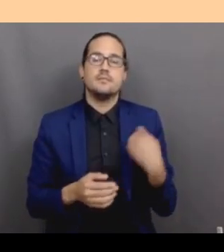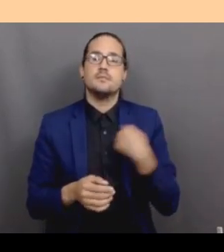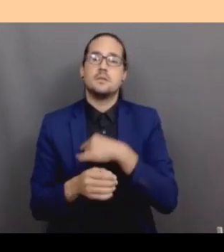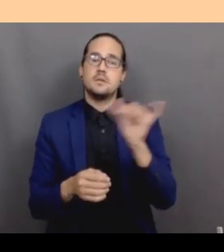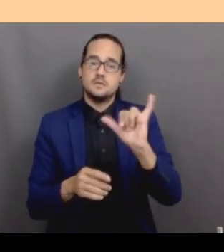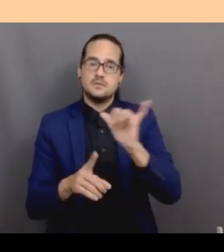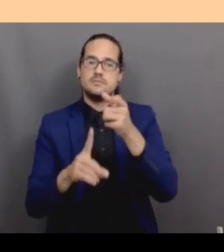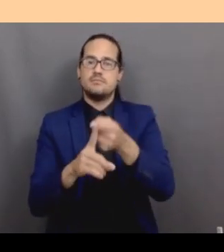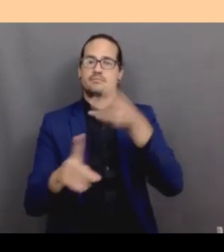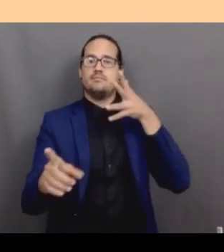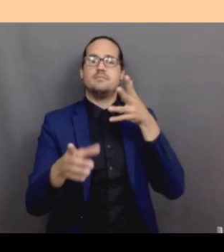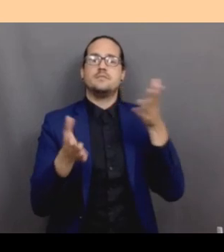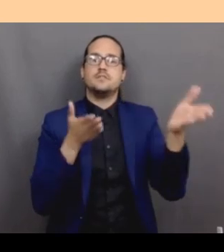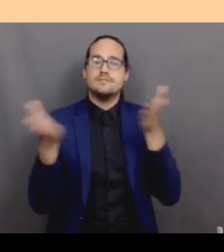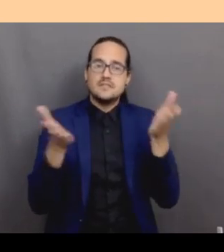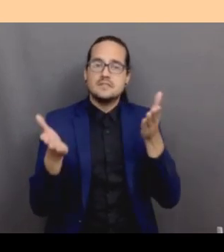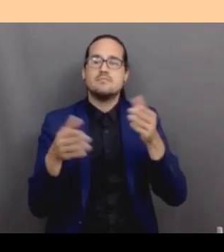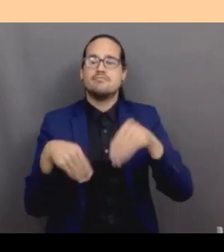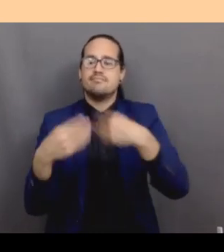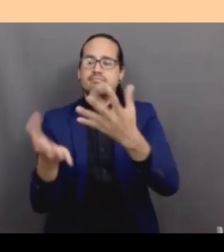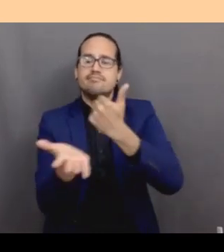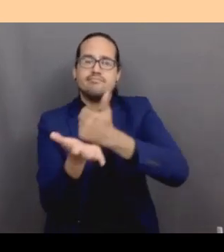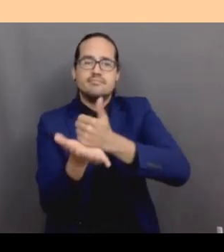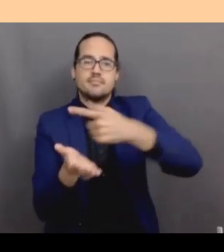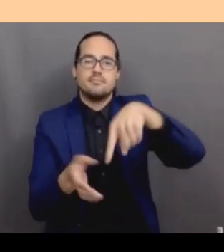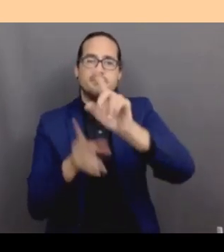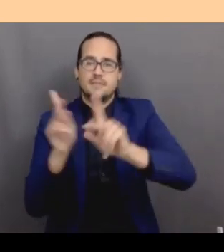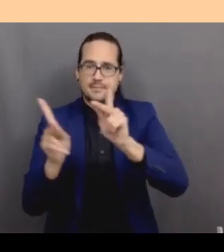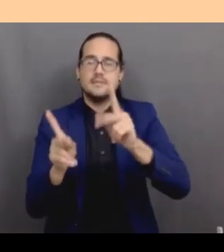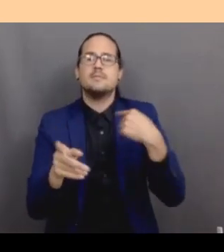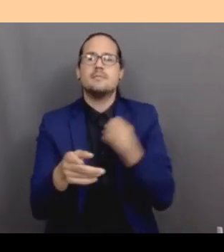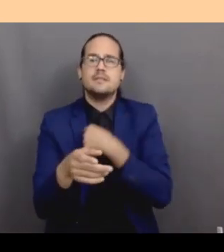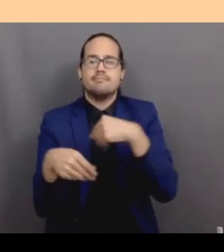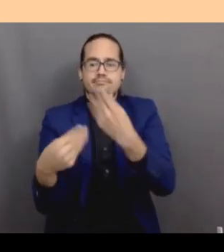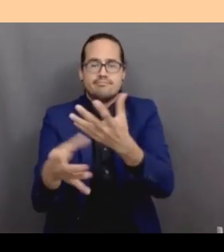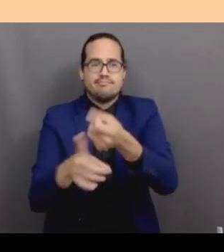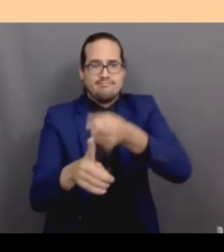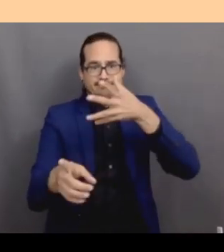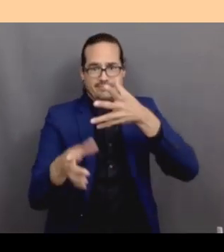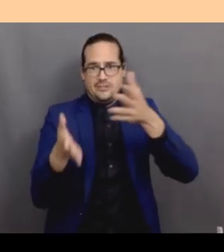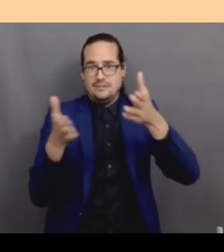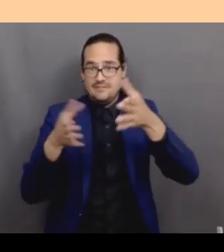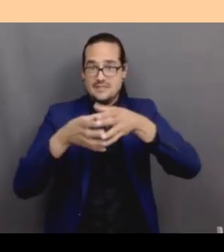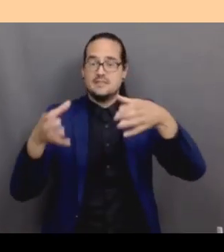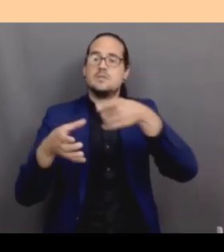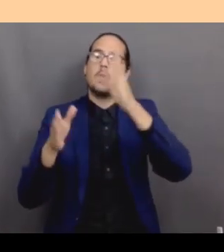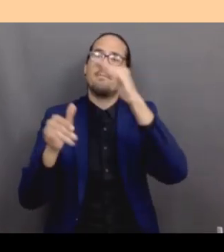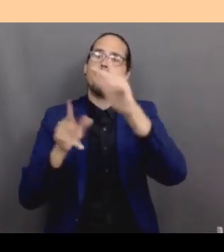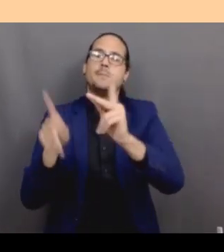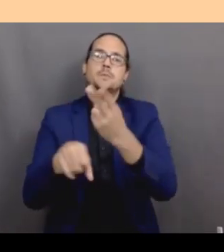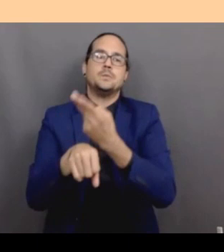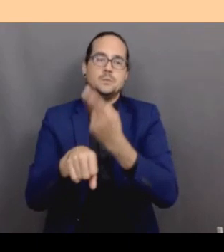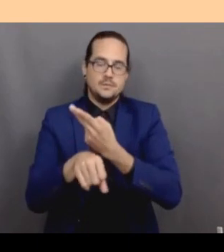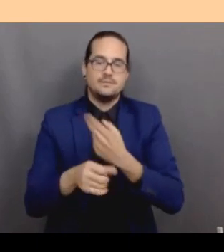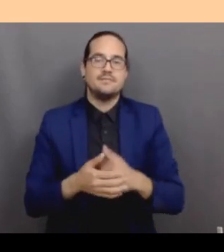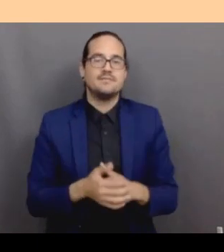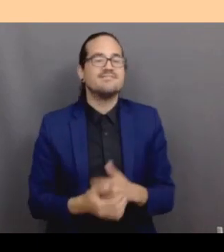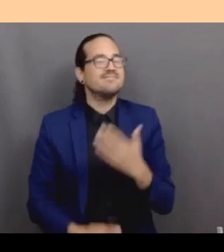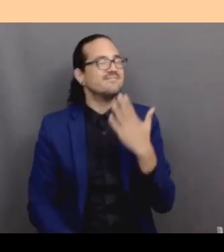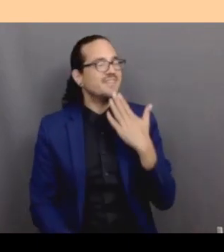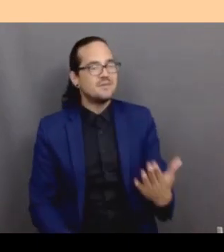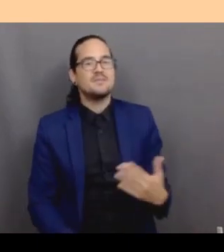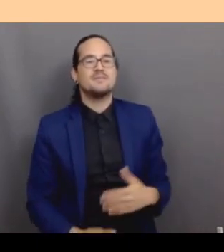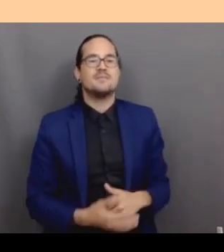time utilizing. That's great. And if somebody in the community, maybe somebody even watching